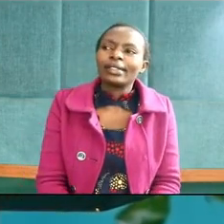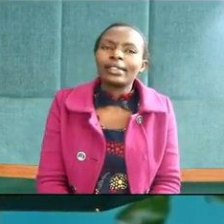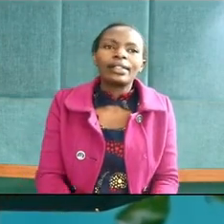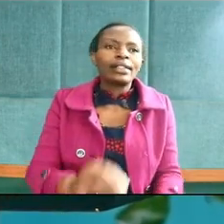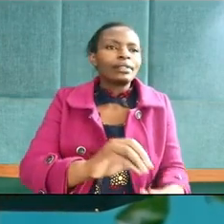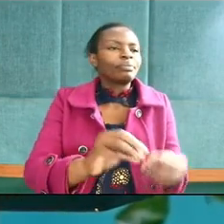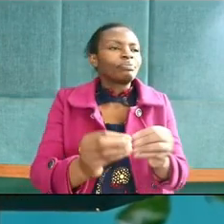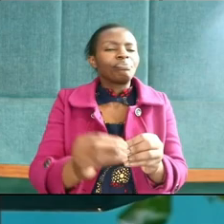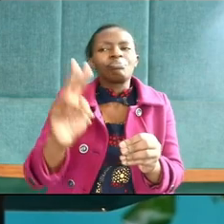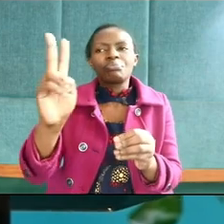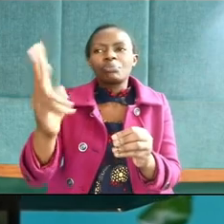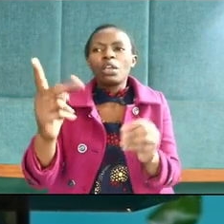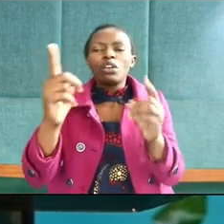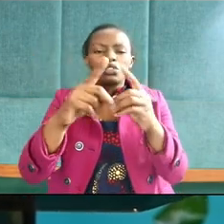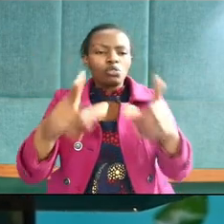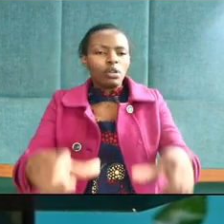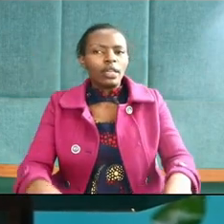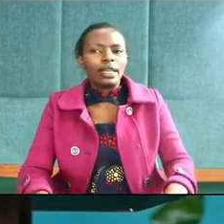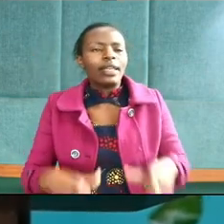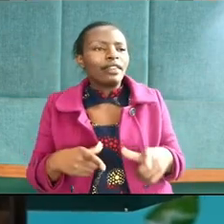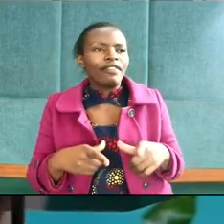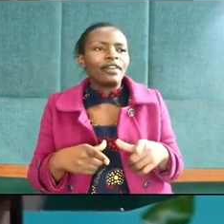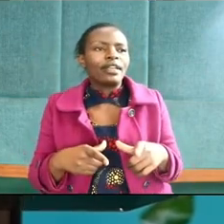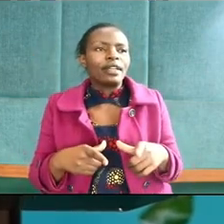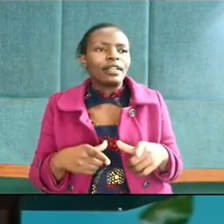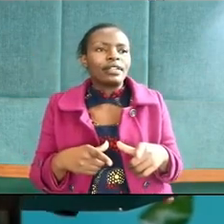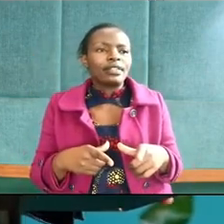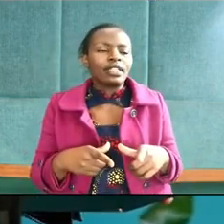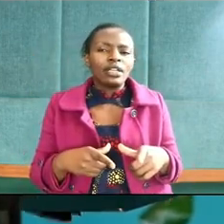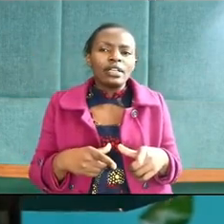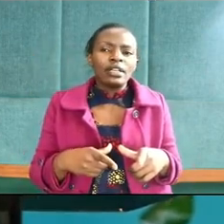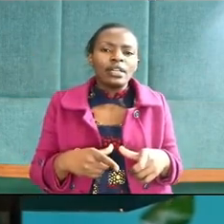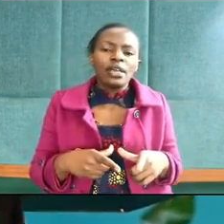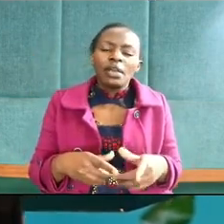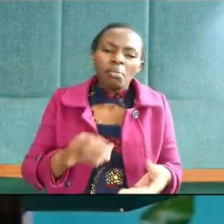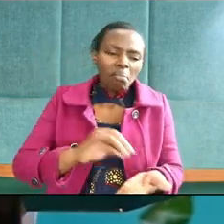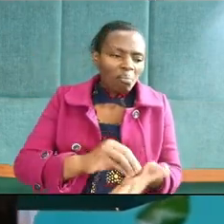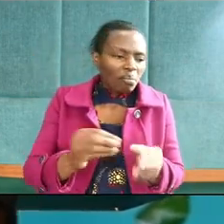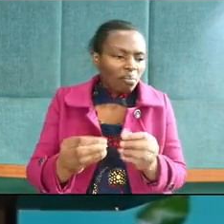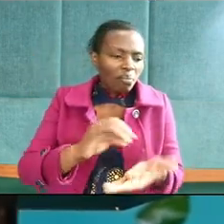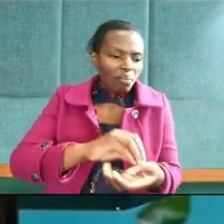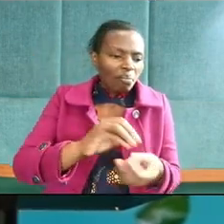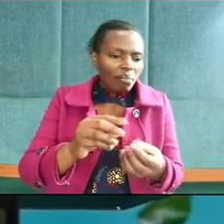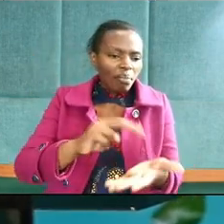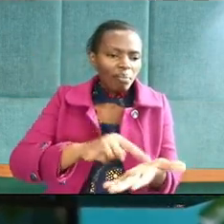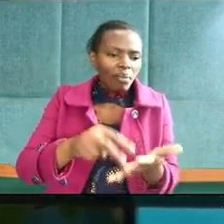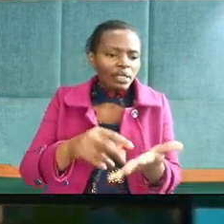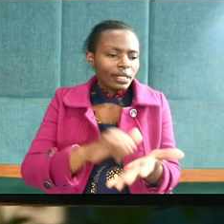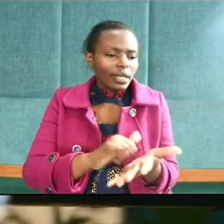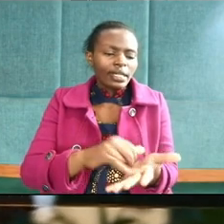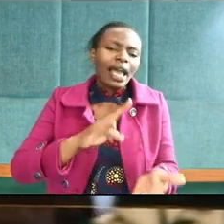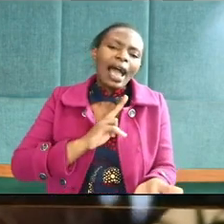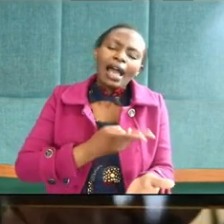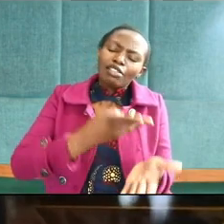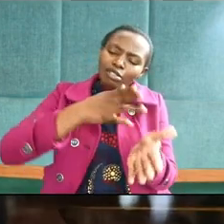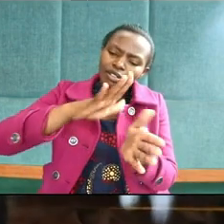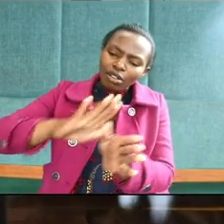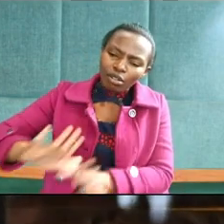to live and to cleave entails to let go of childish behaviors.